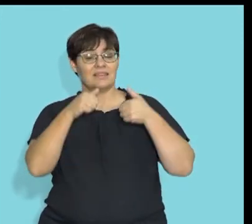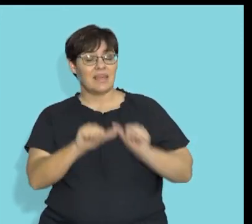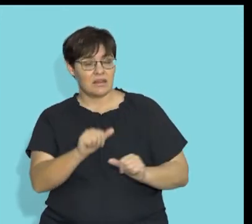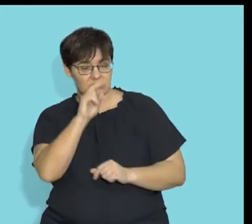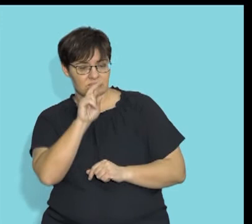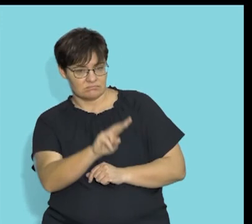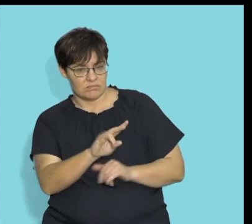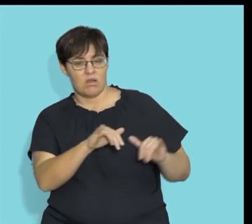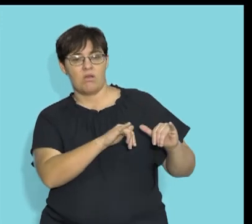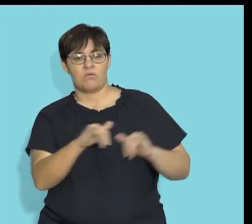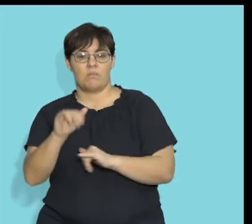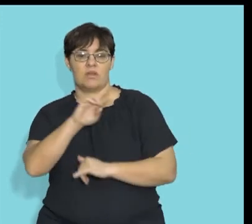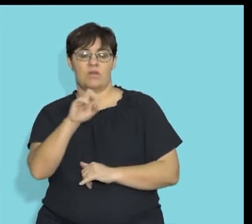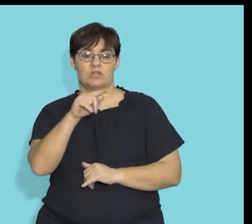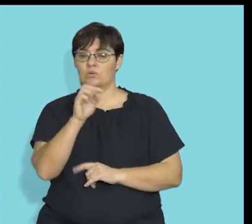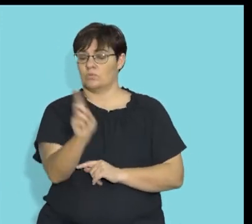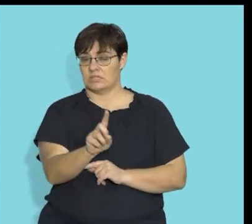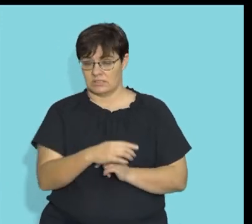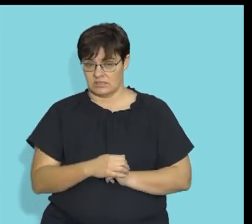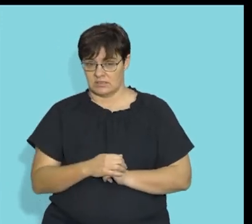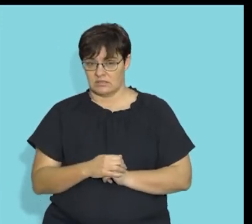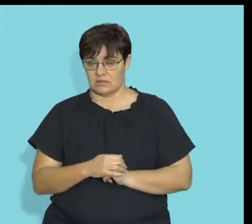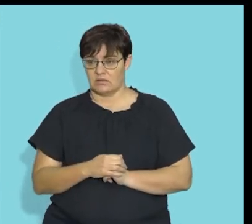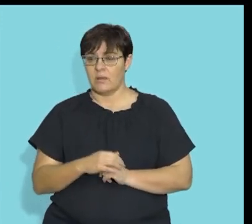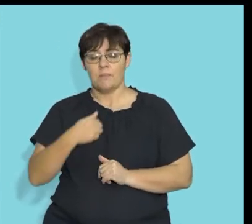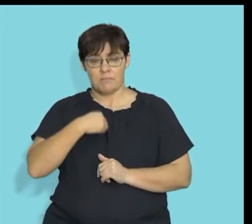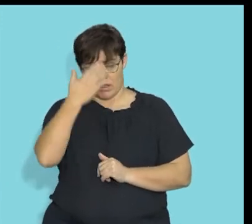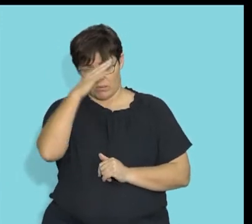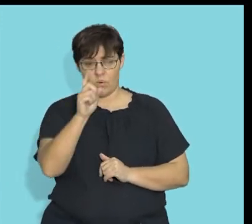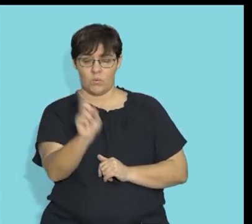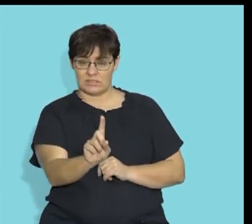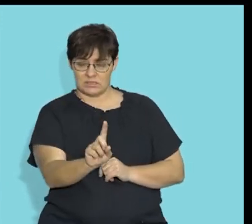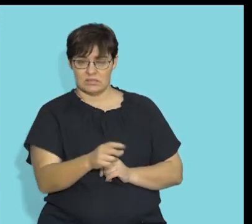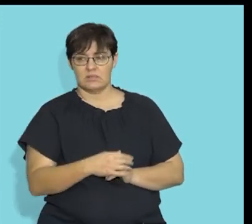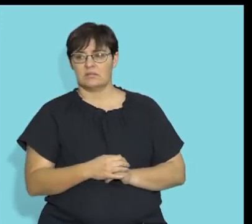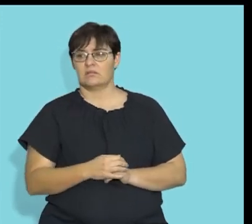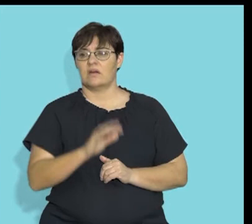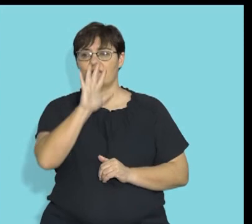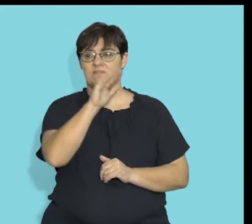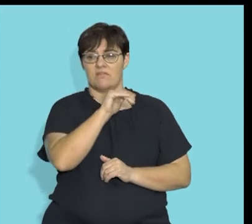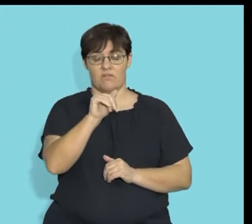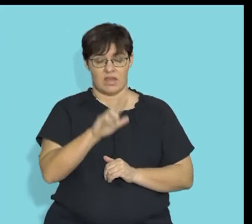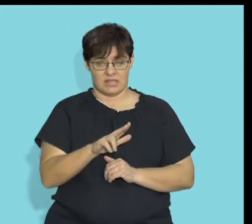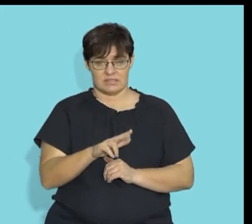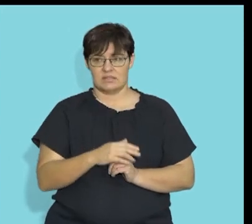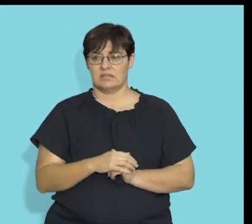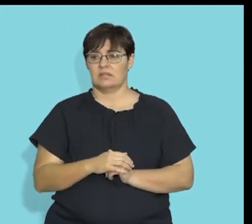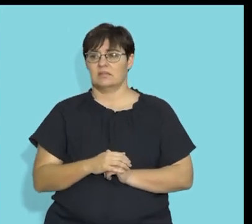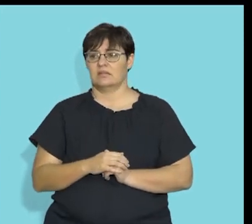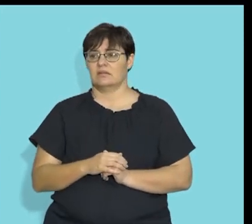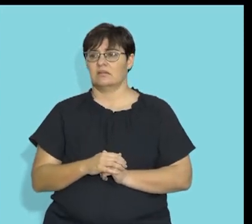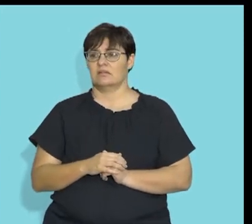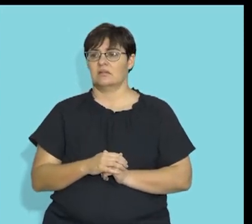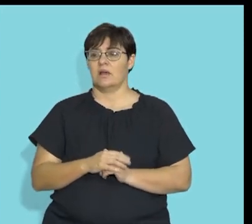I then need to see what my common ratio is. So I need to know what has 5 over 8